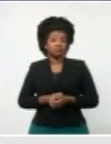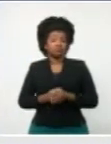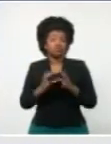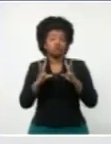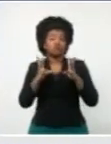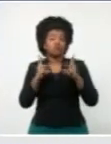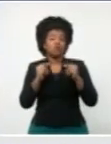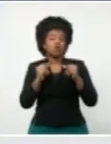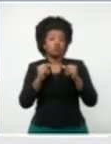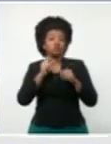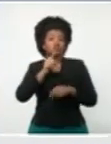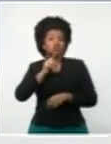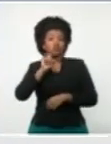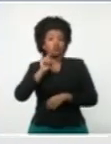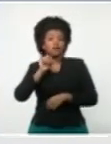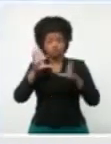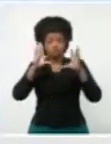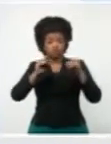COVID-19 cases.